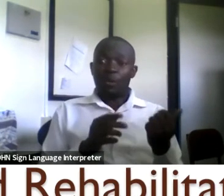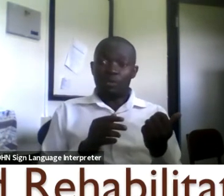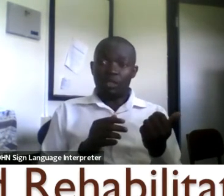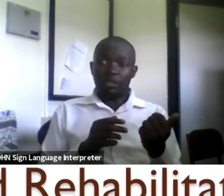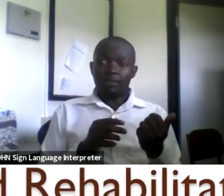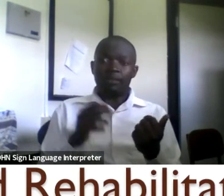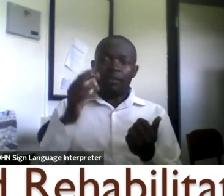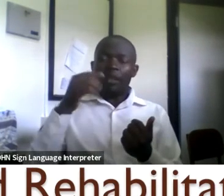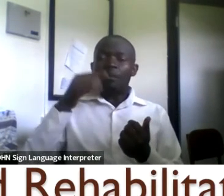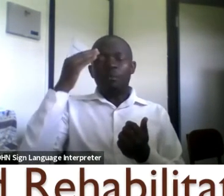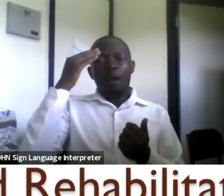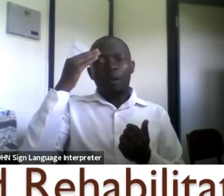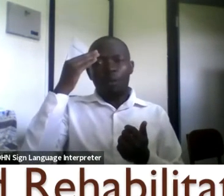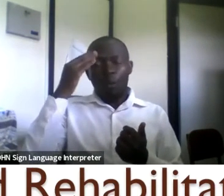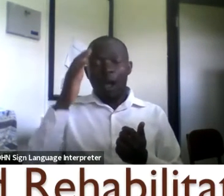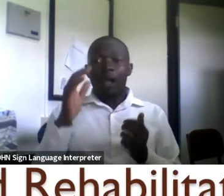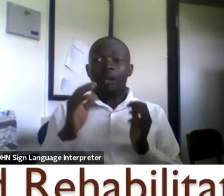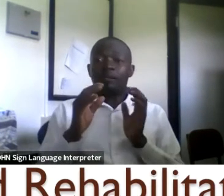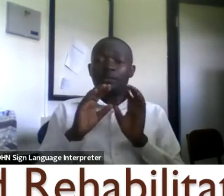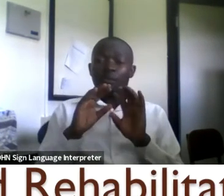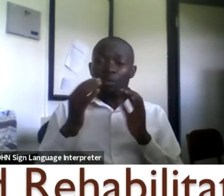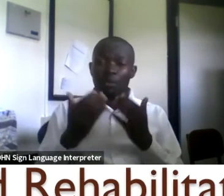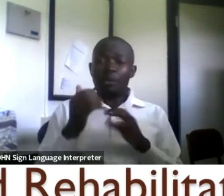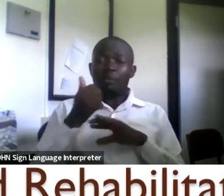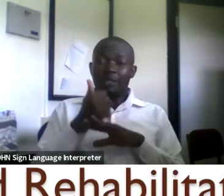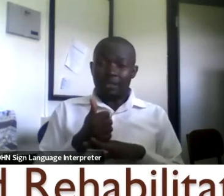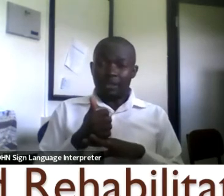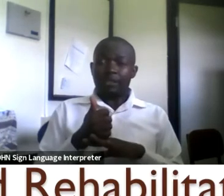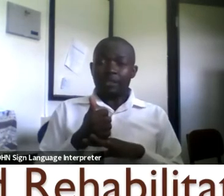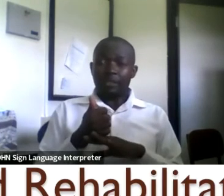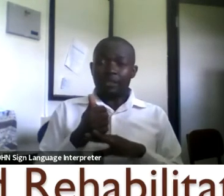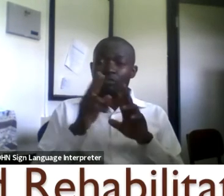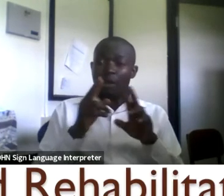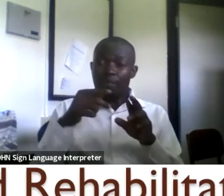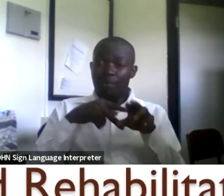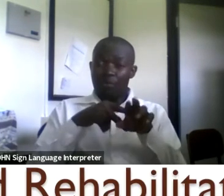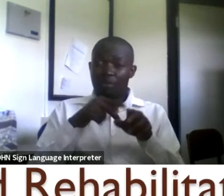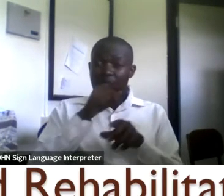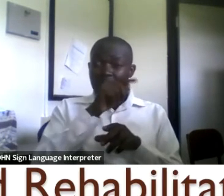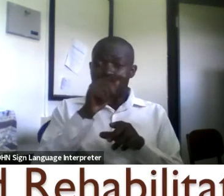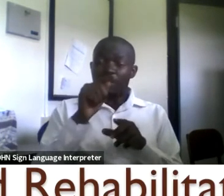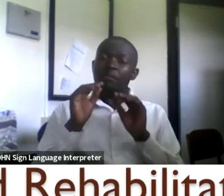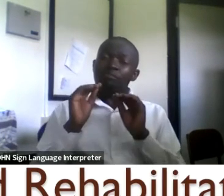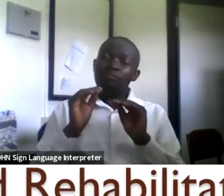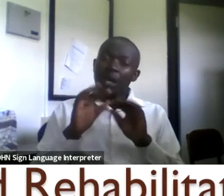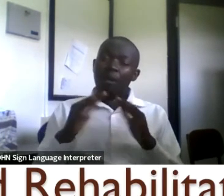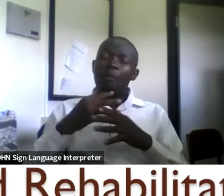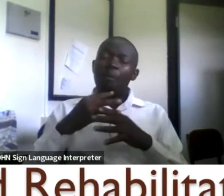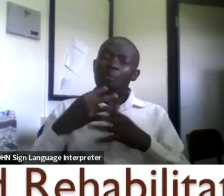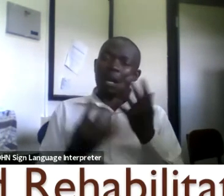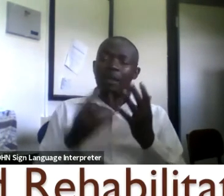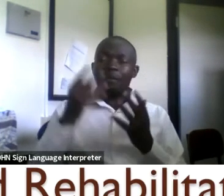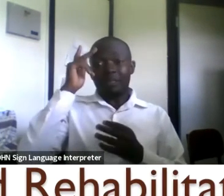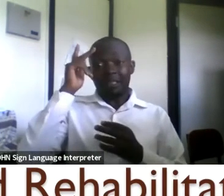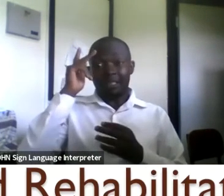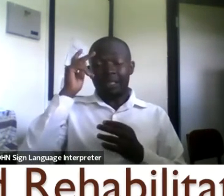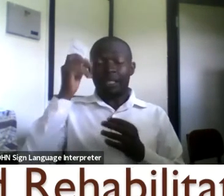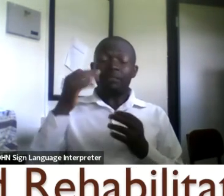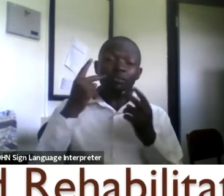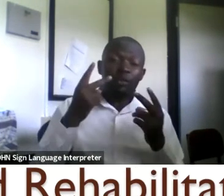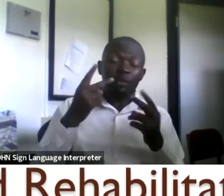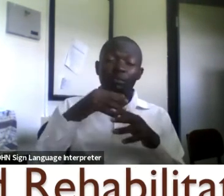know that the community-based rehabilitation workers are trained in multiple skills. When we looked at the skills, they are trained